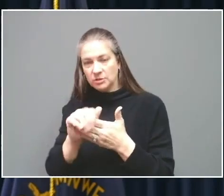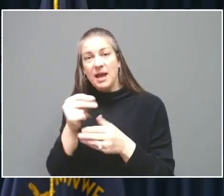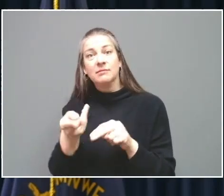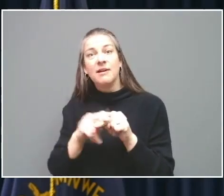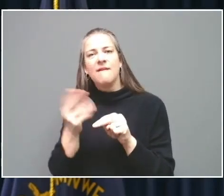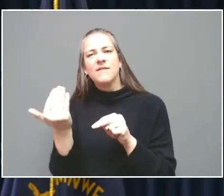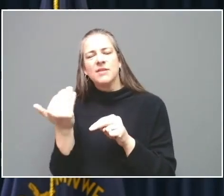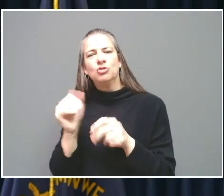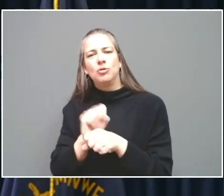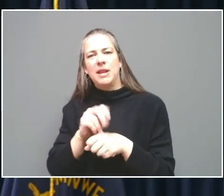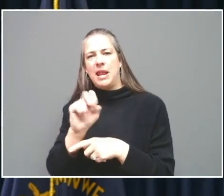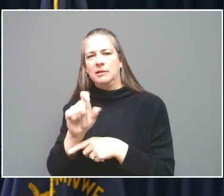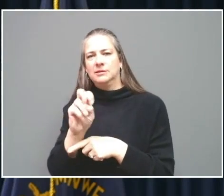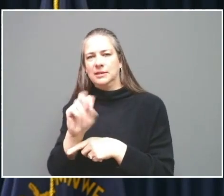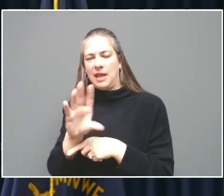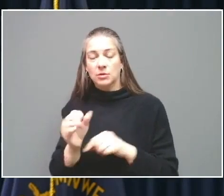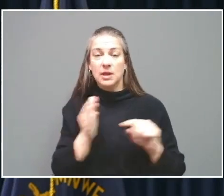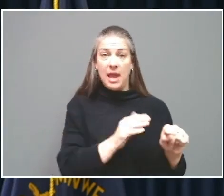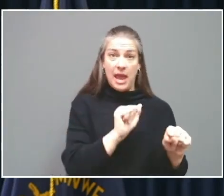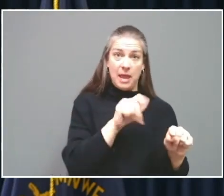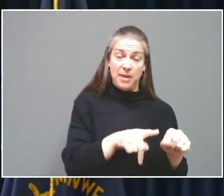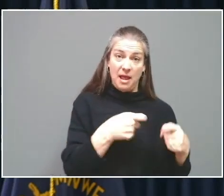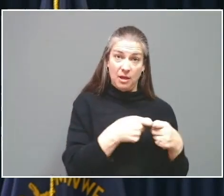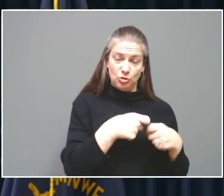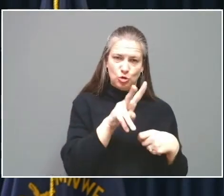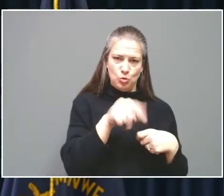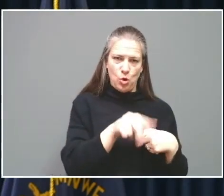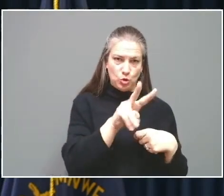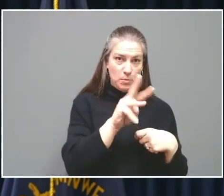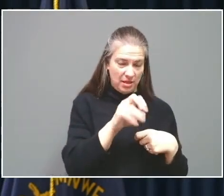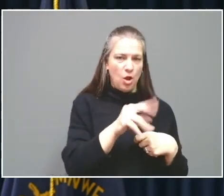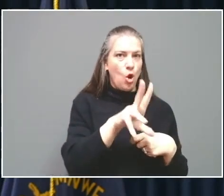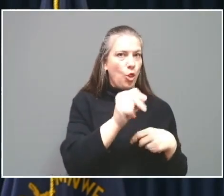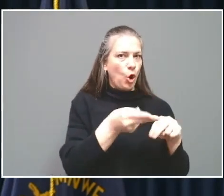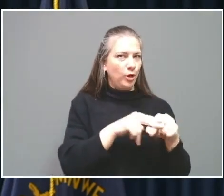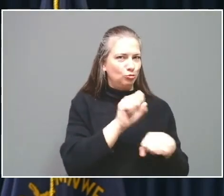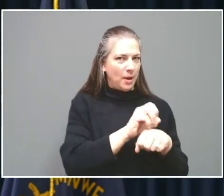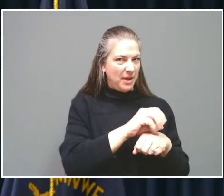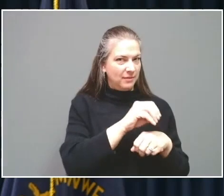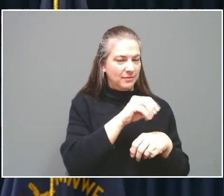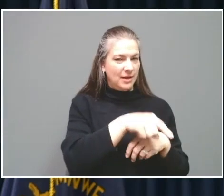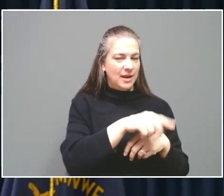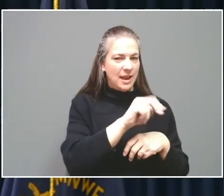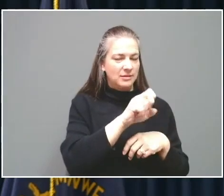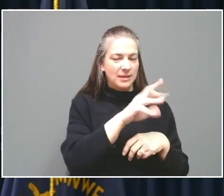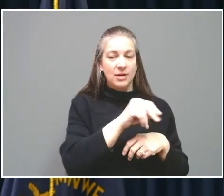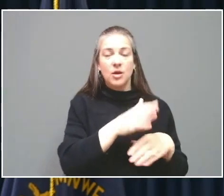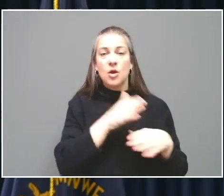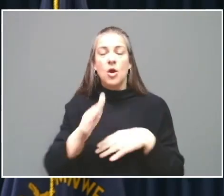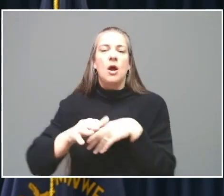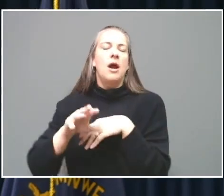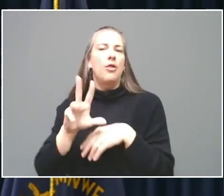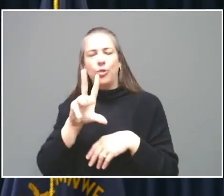County. AP Electric, $2.2 million and 30 jobs in Jefferson County. Fort Dearborn, $22.9 million,